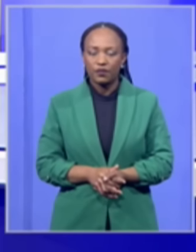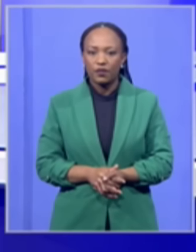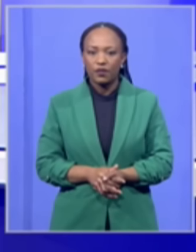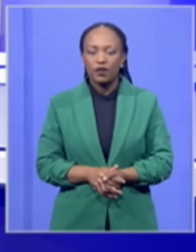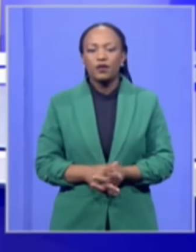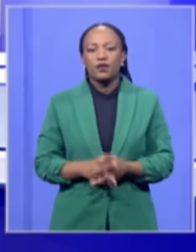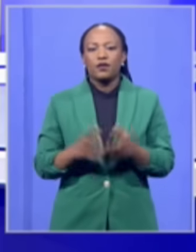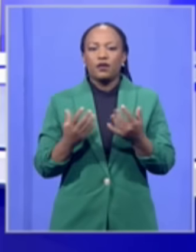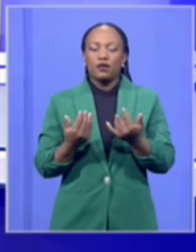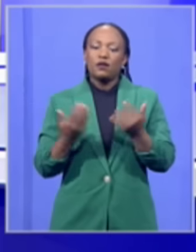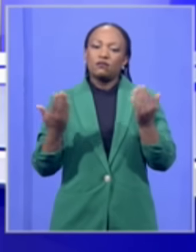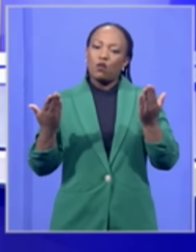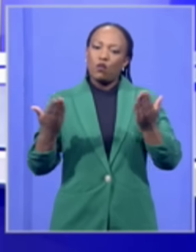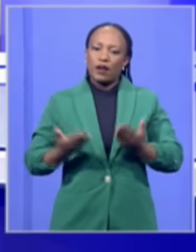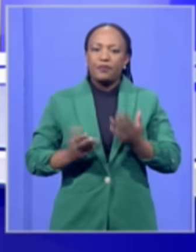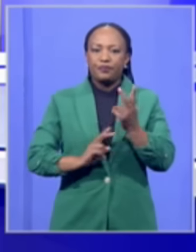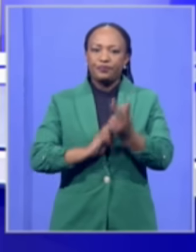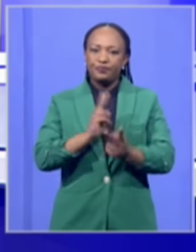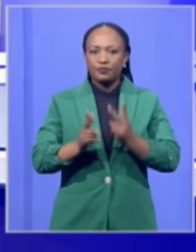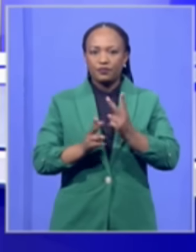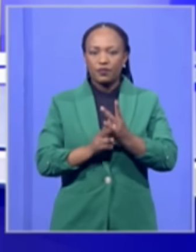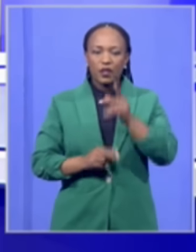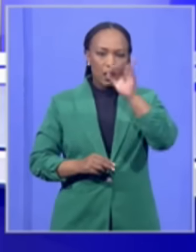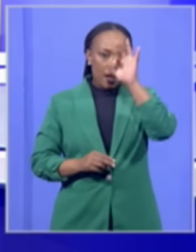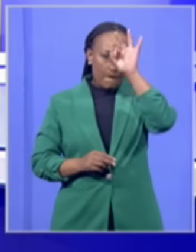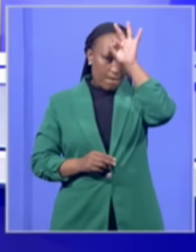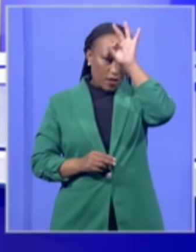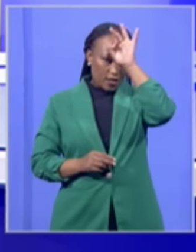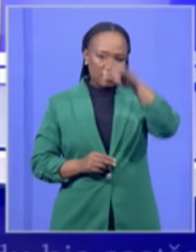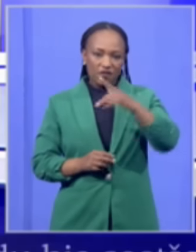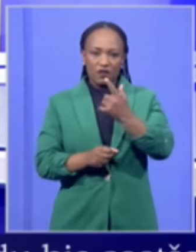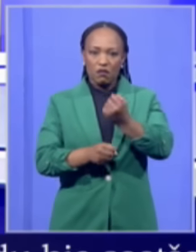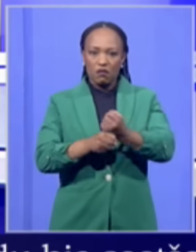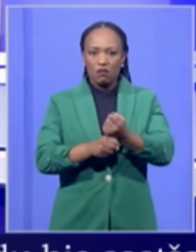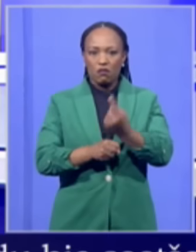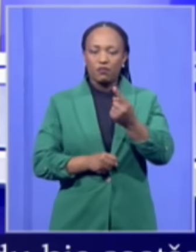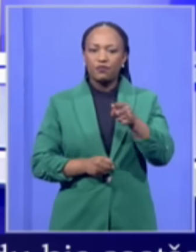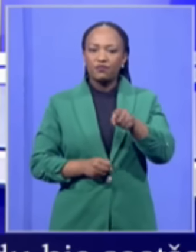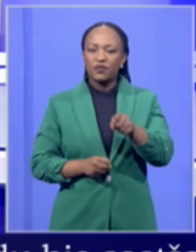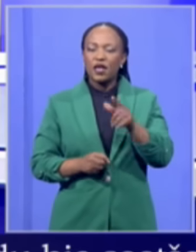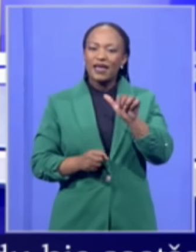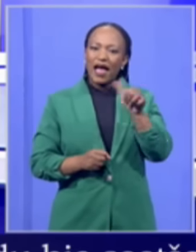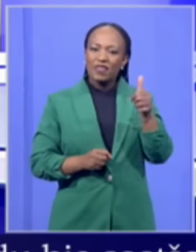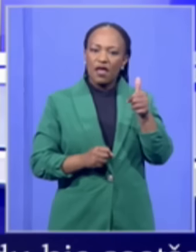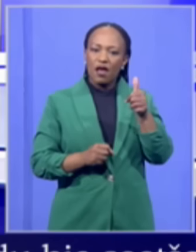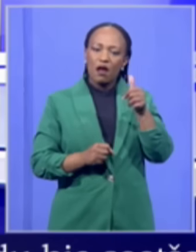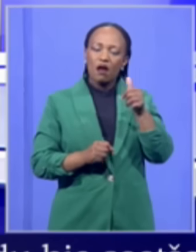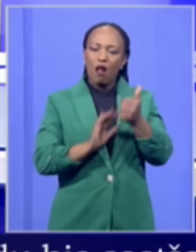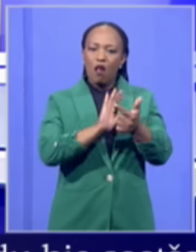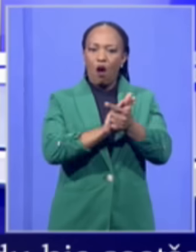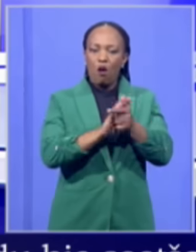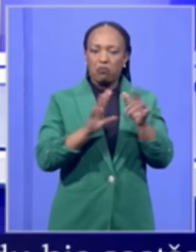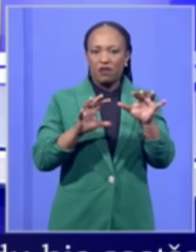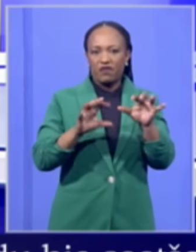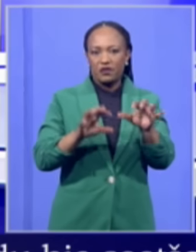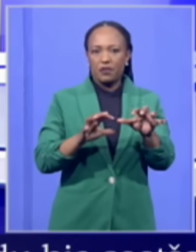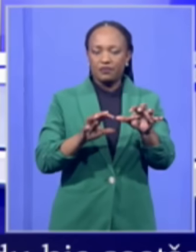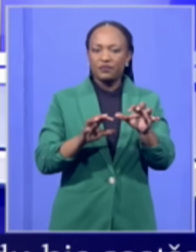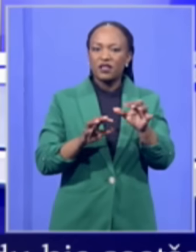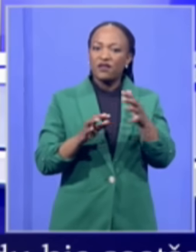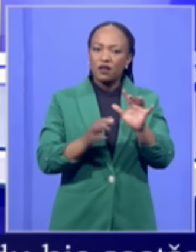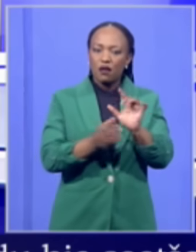Re sa buša re le amogela maphodisa a province ya Gauteng le bahlankedi ba bangwe ba phethagatšo ya molao ba swere mogononola yo a amegago